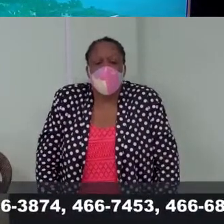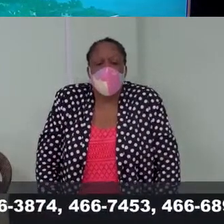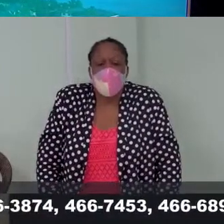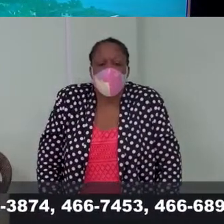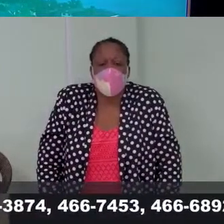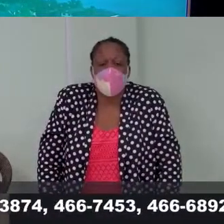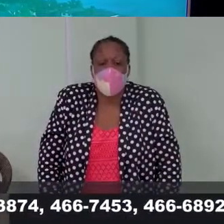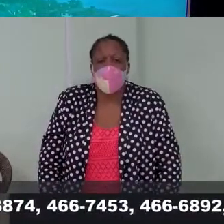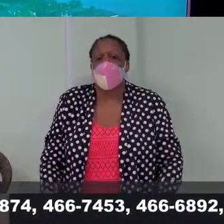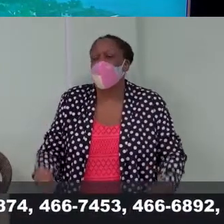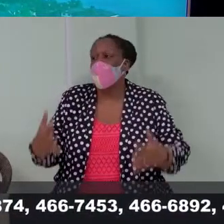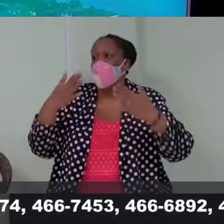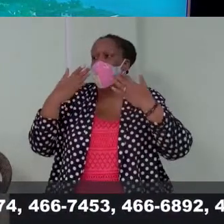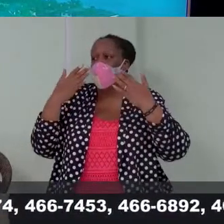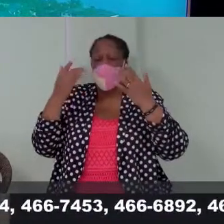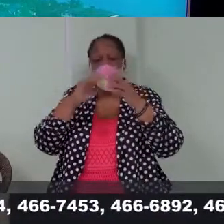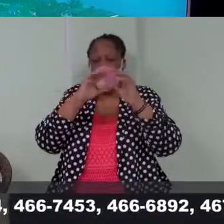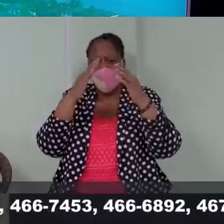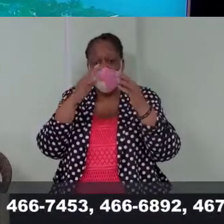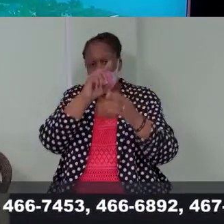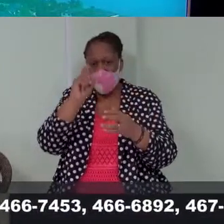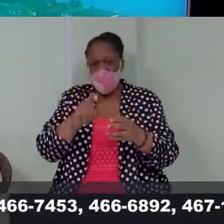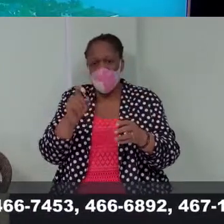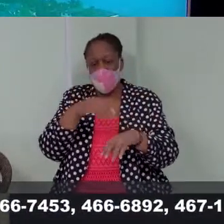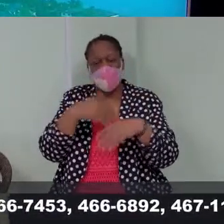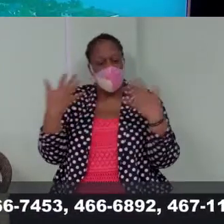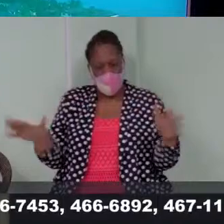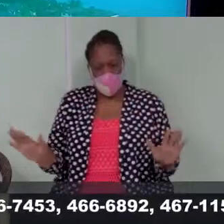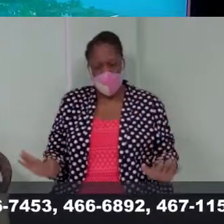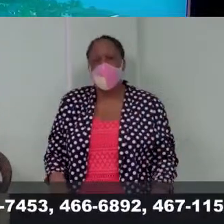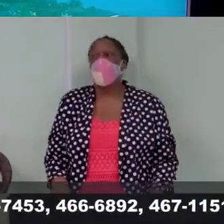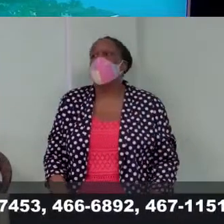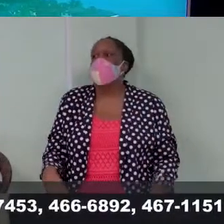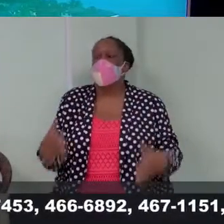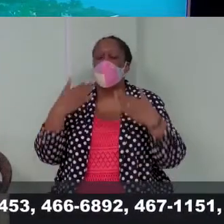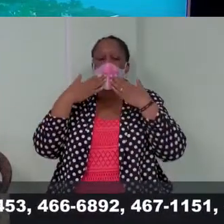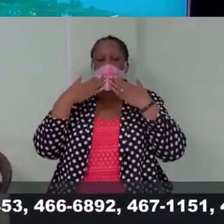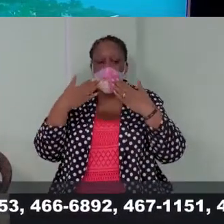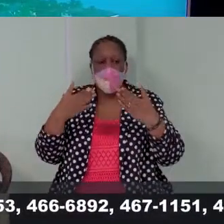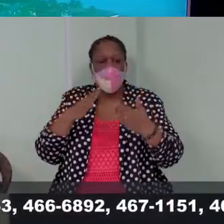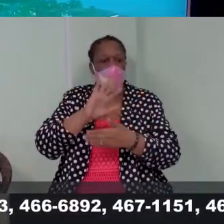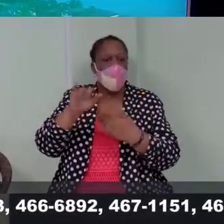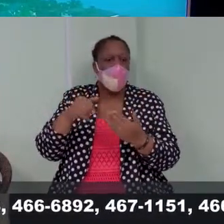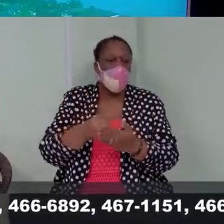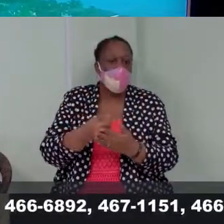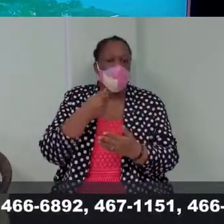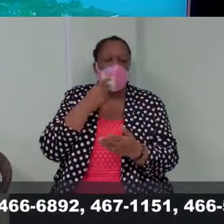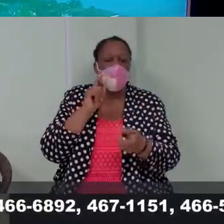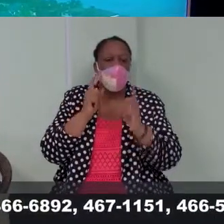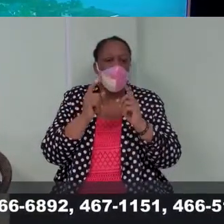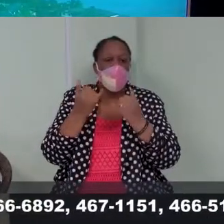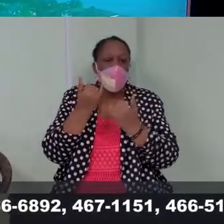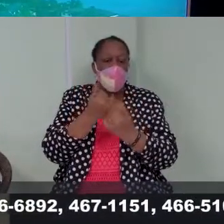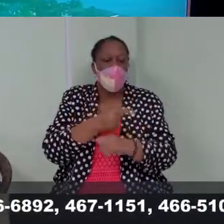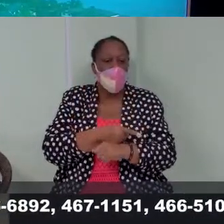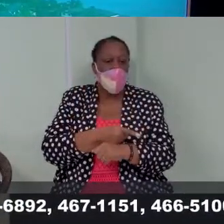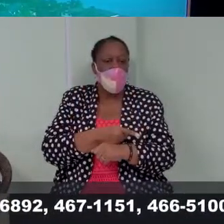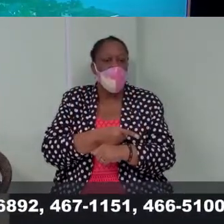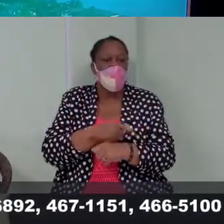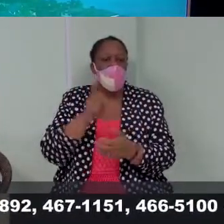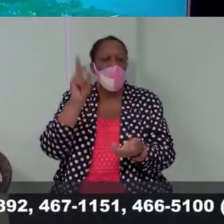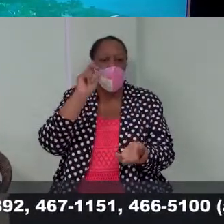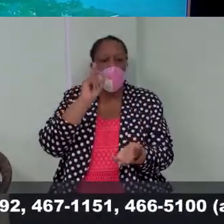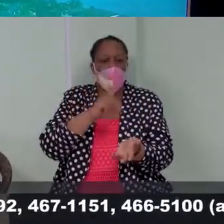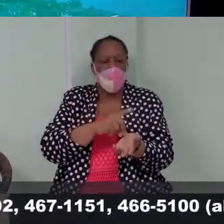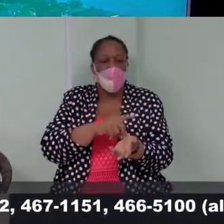Staff, Dr. Cameron Wilkinson, our Superintendent of Police, Mr. Cromwell